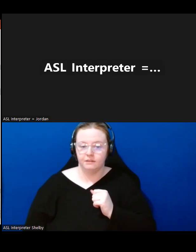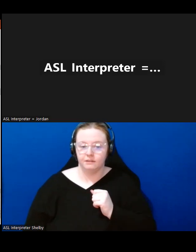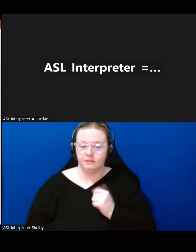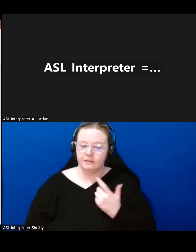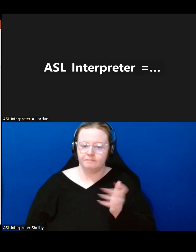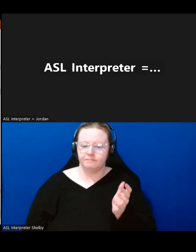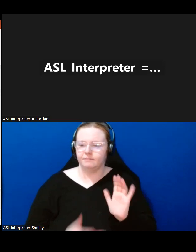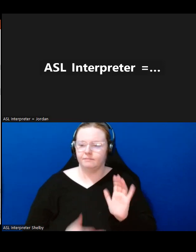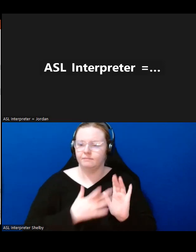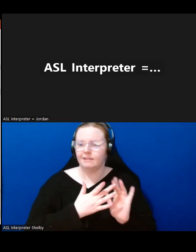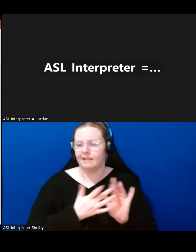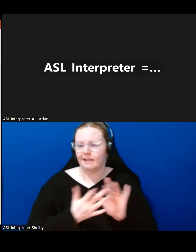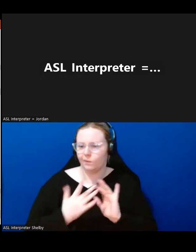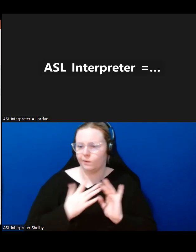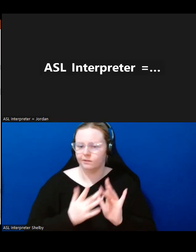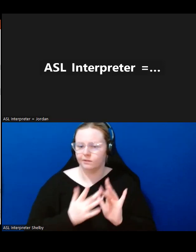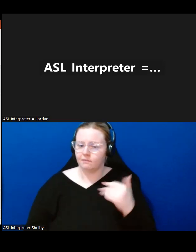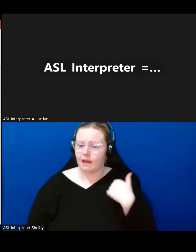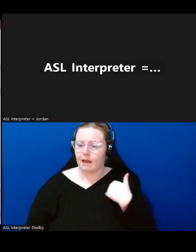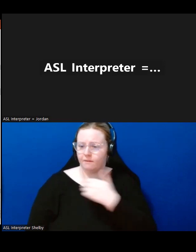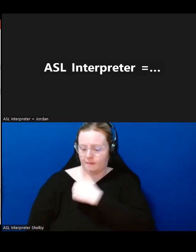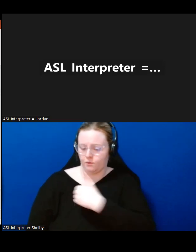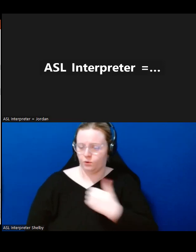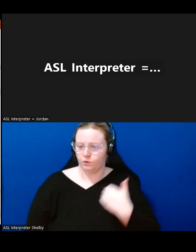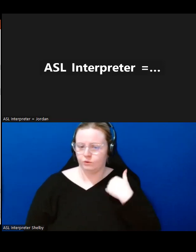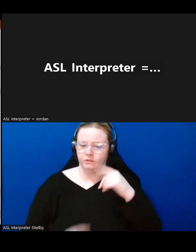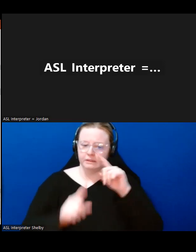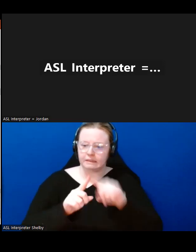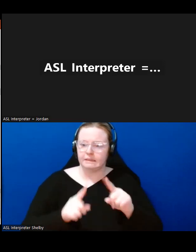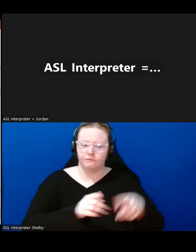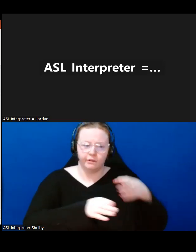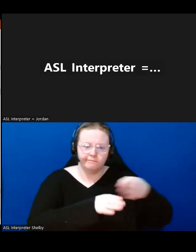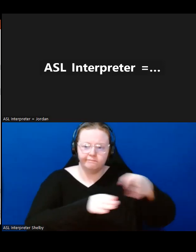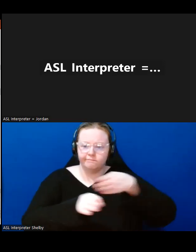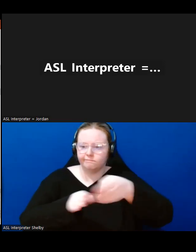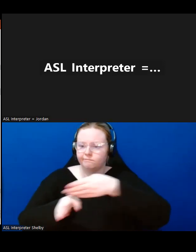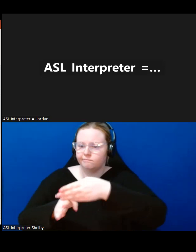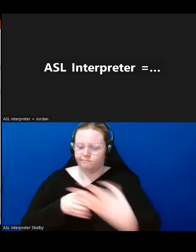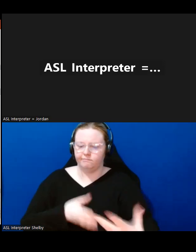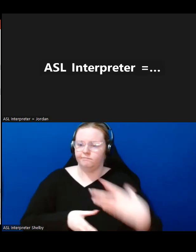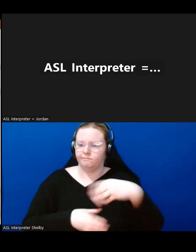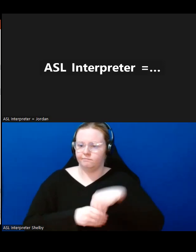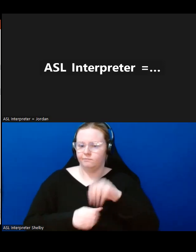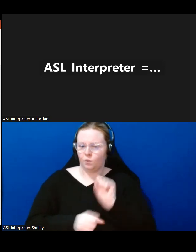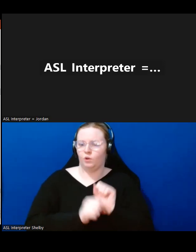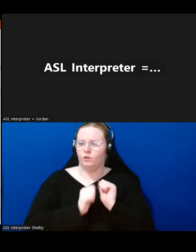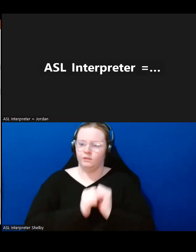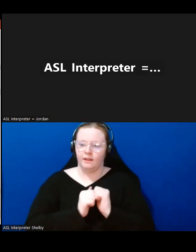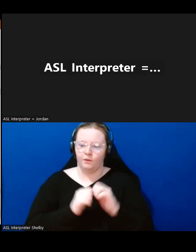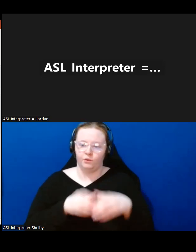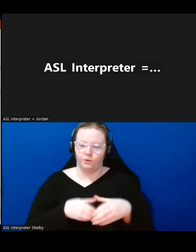with members from different areas in the community.